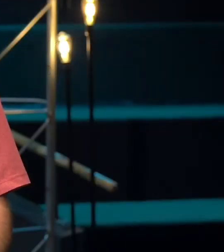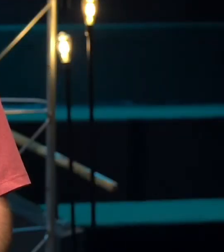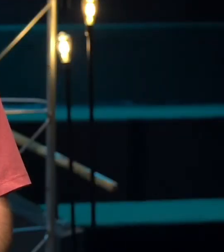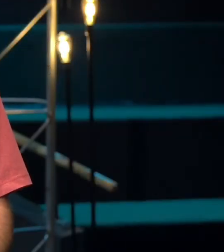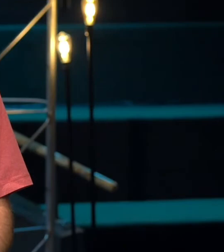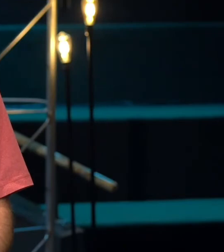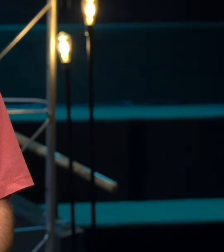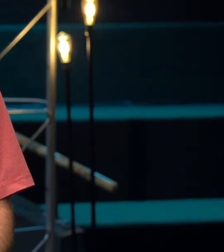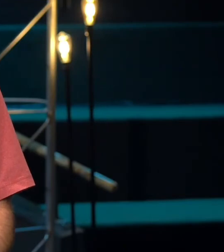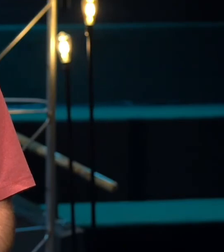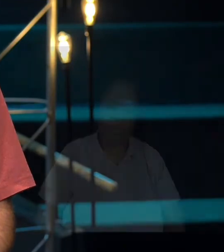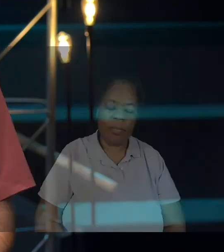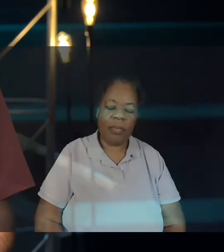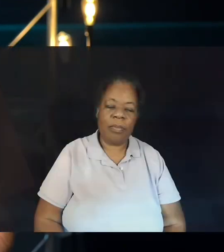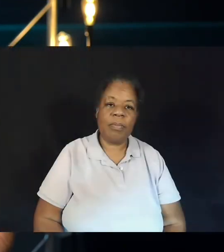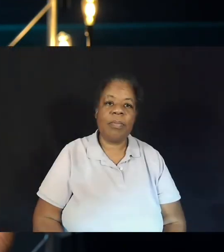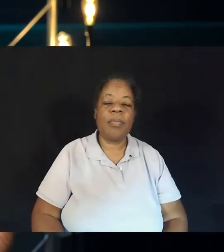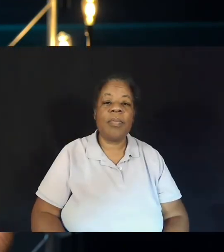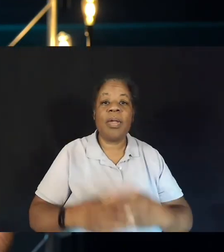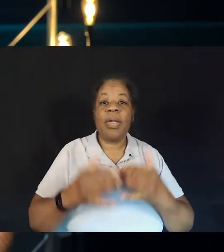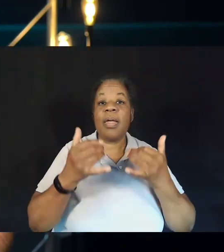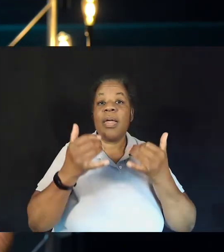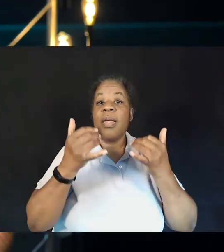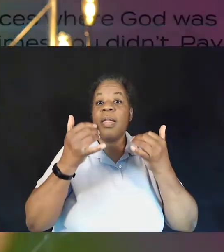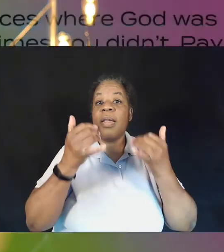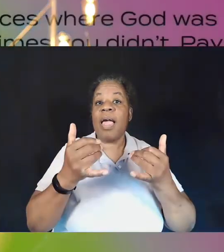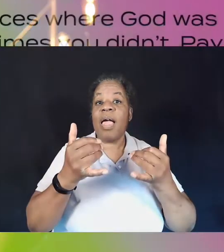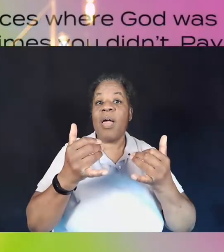All right, now we're going to review your day.